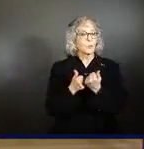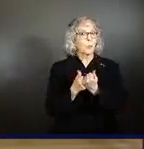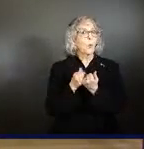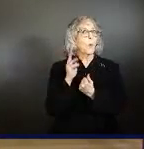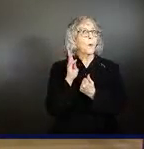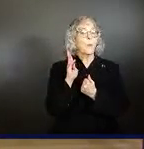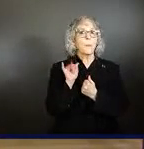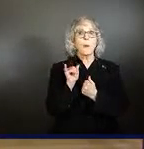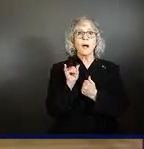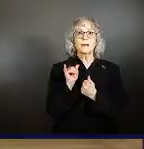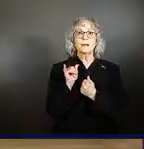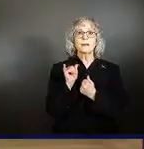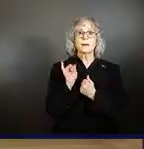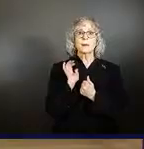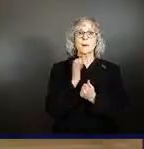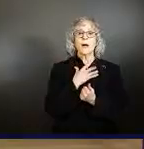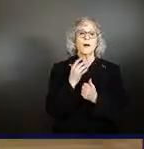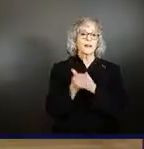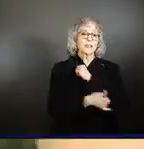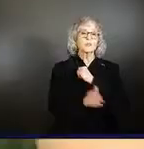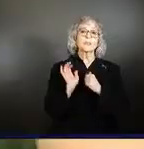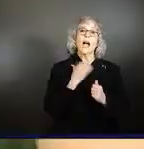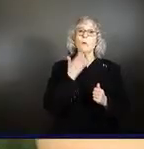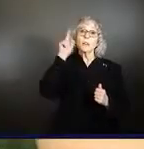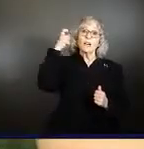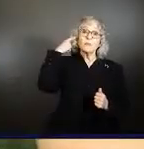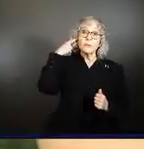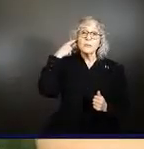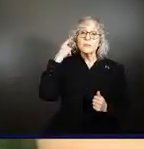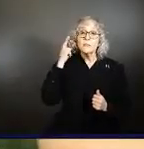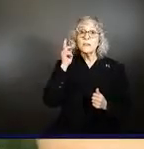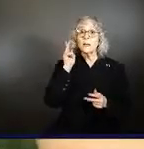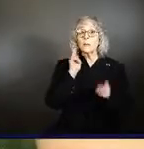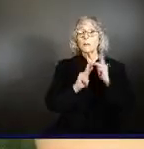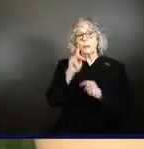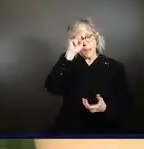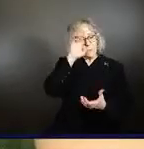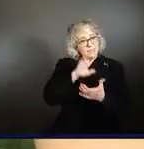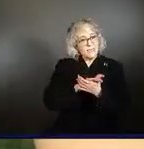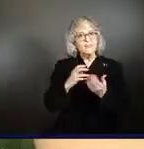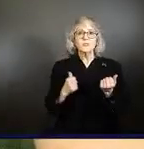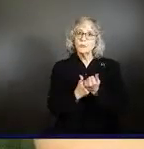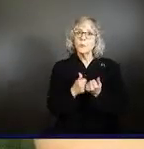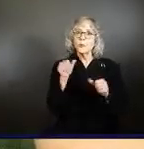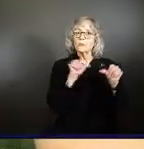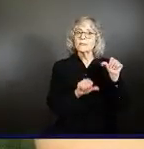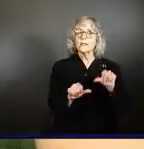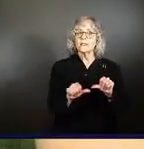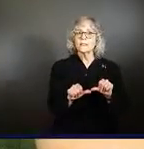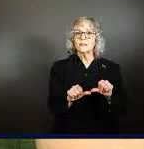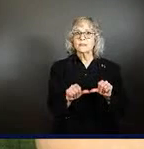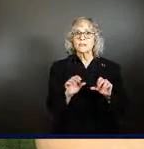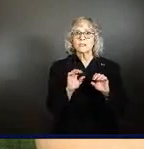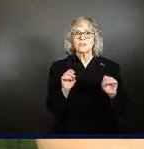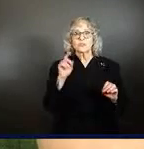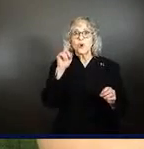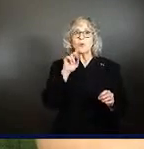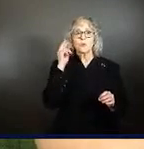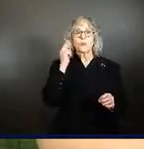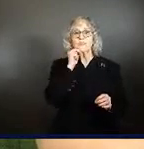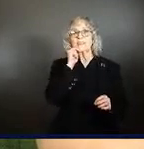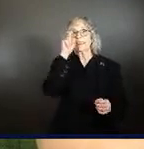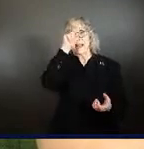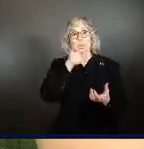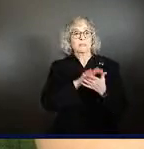by our country, by our government, and so people who believe in and support science, and there's no reason not to believe in it because it's true,